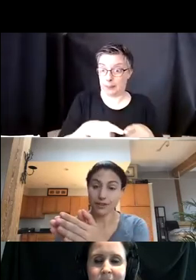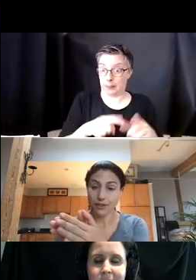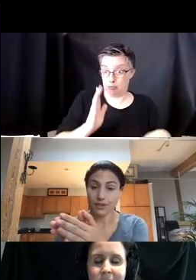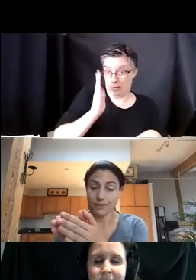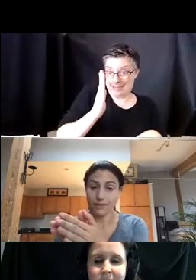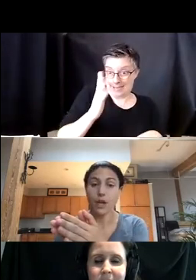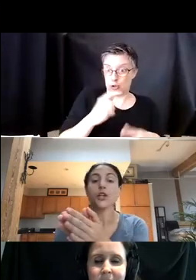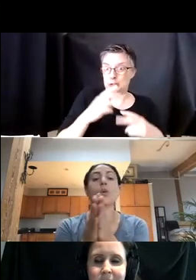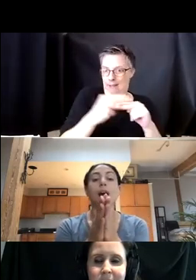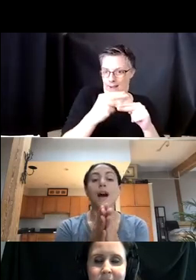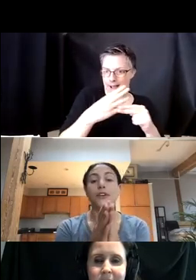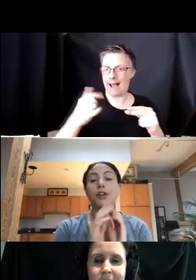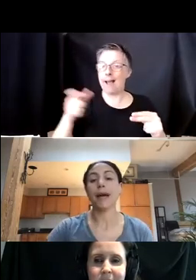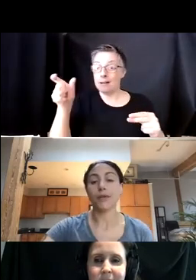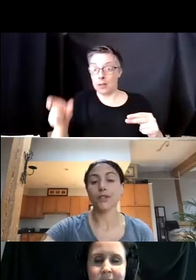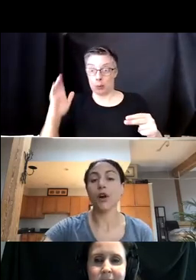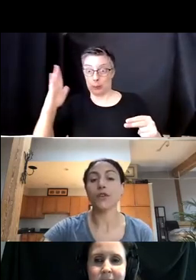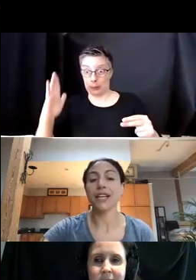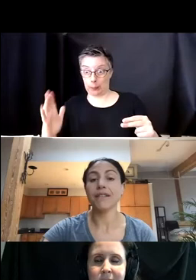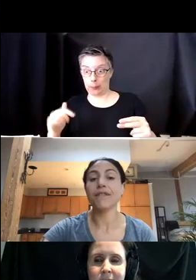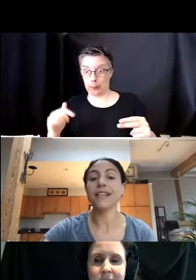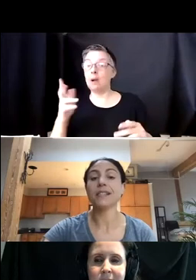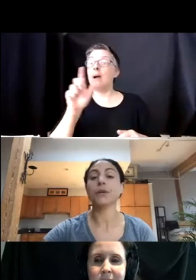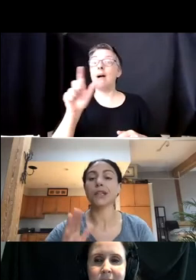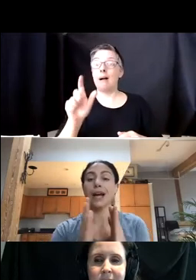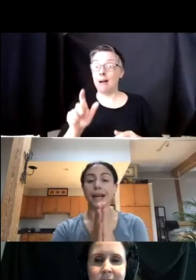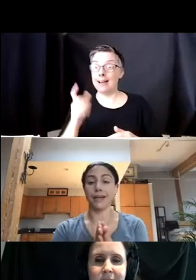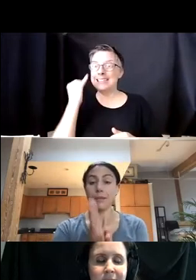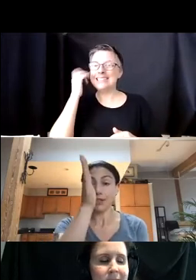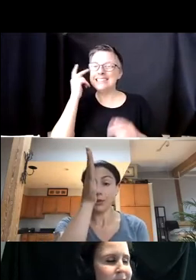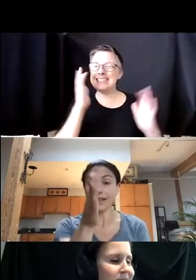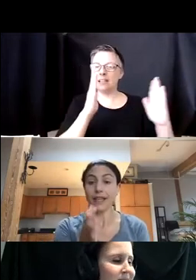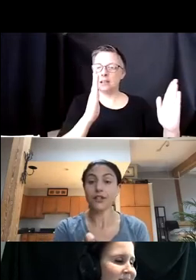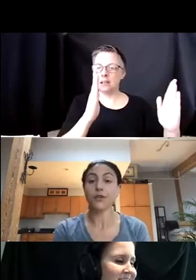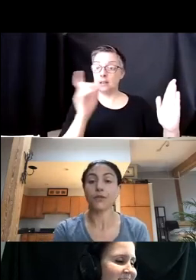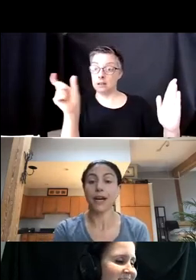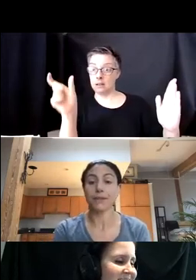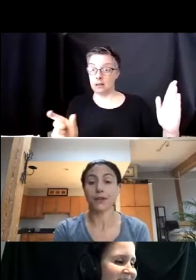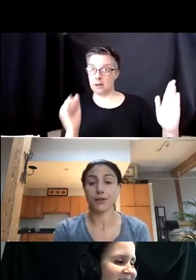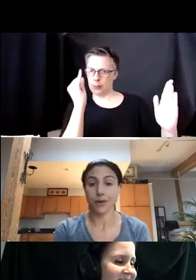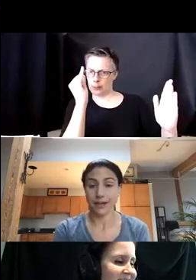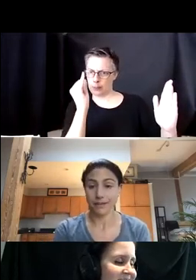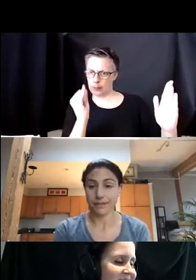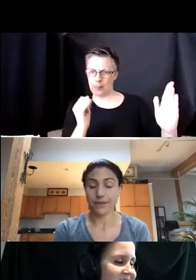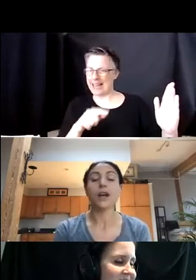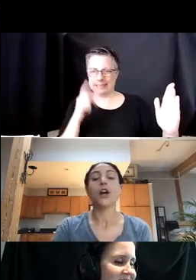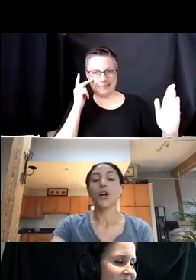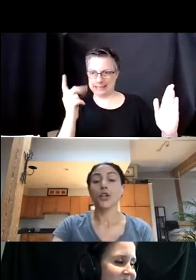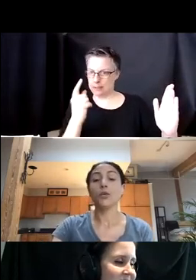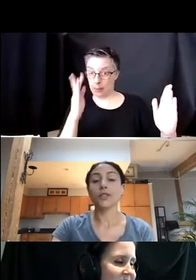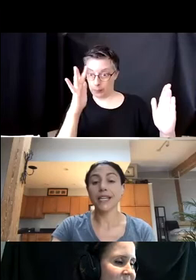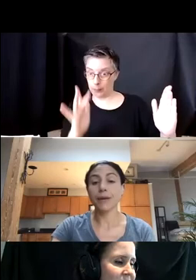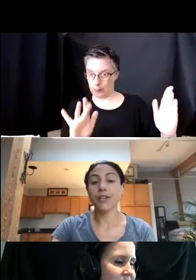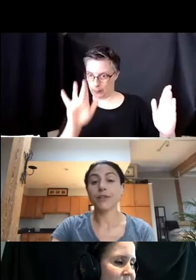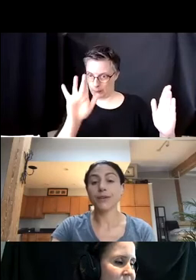the presenters, you want to hover your mouse over the invisible line between these two frames in your screen.